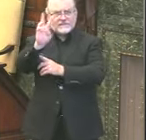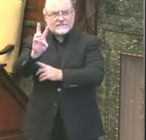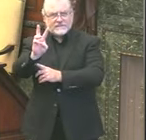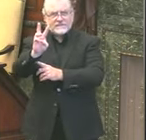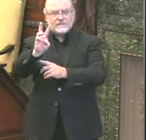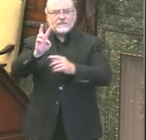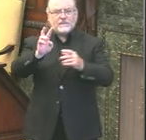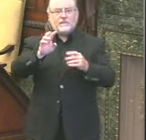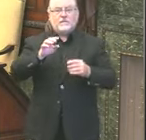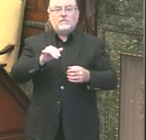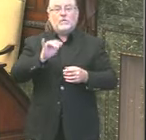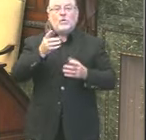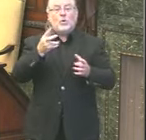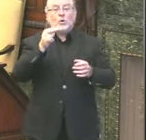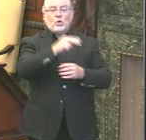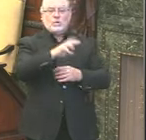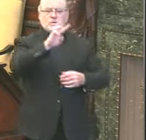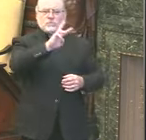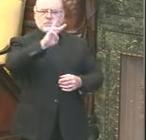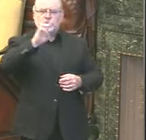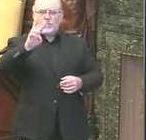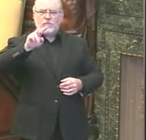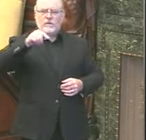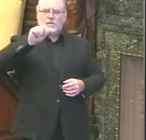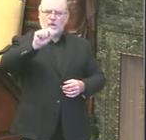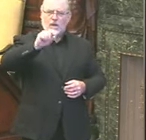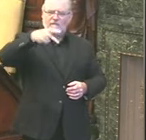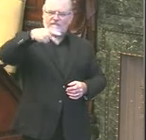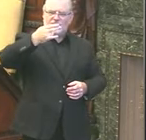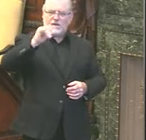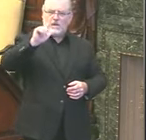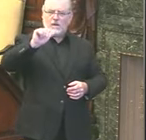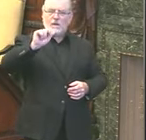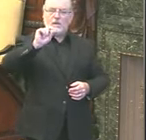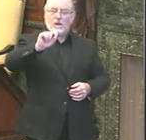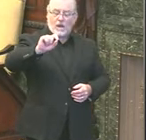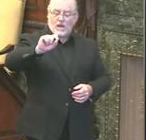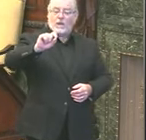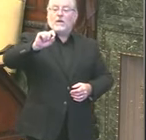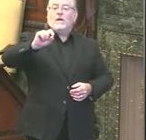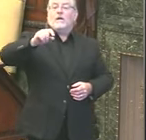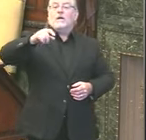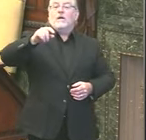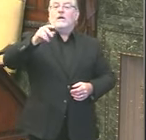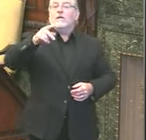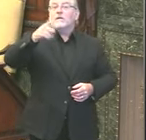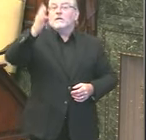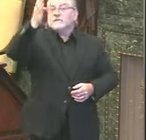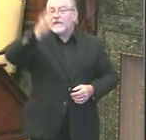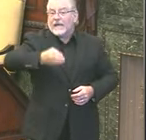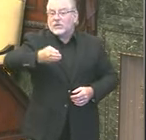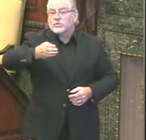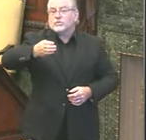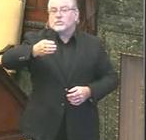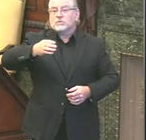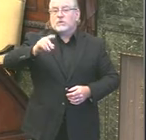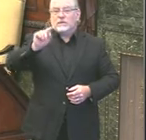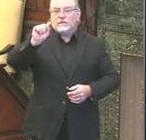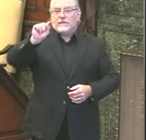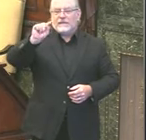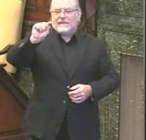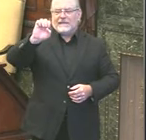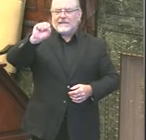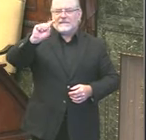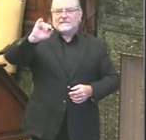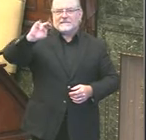www.phila.gov/testing. We're recommending testing for anyone with symptoms of respiratory symptoms, or anybody who believes that they were